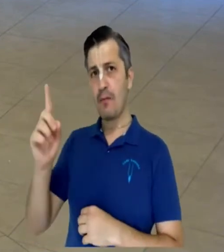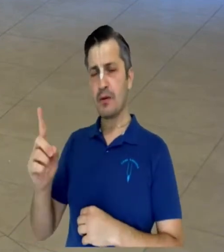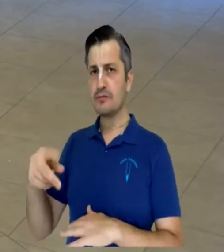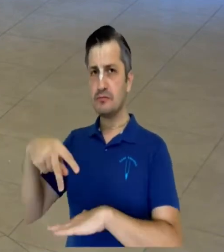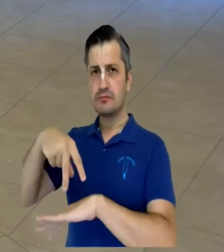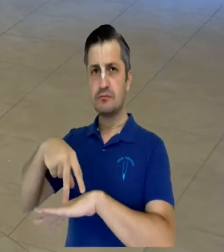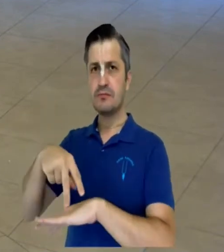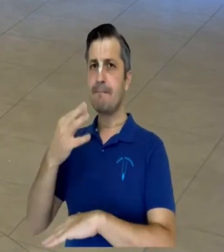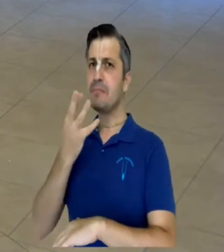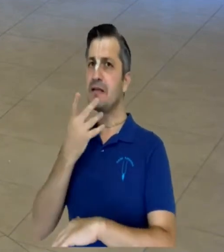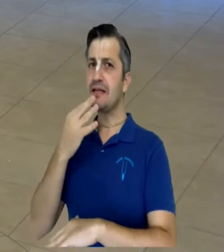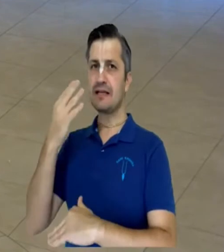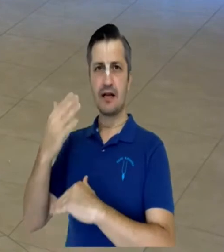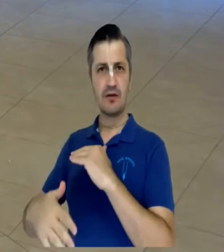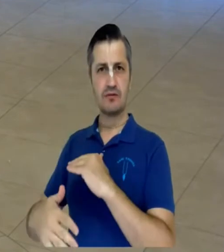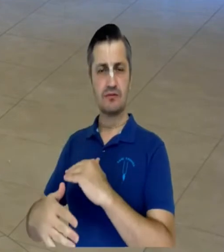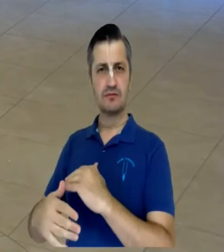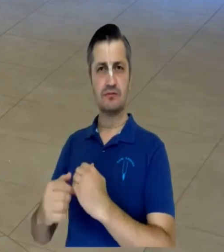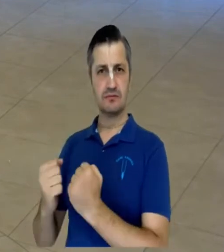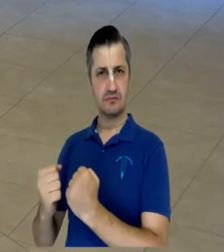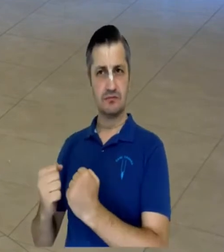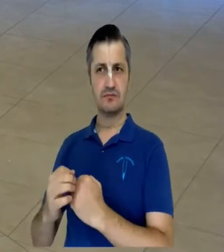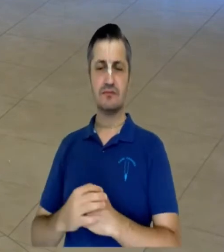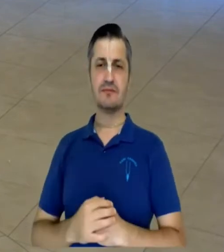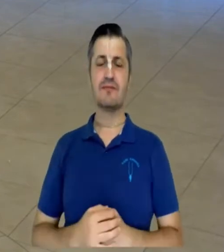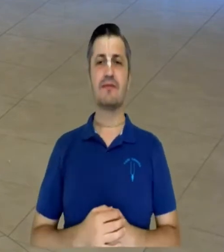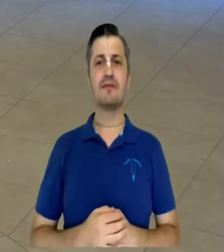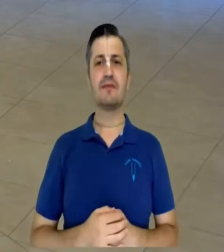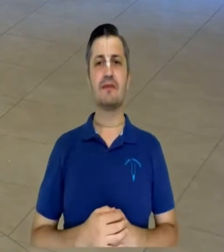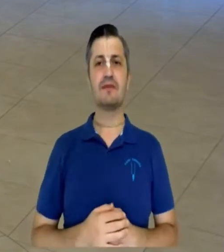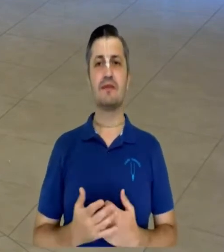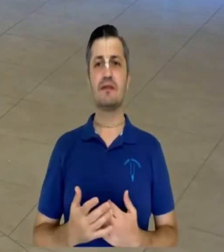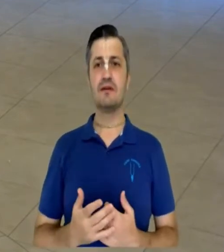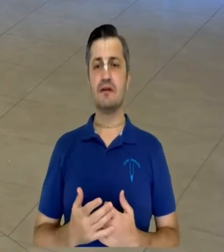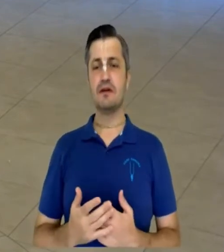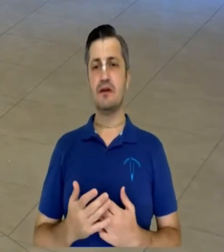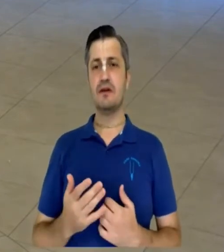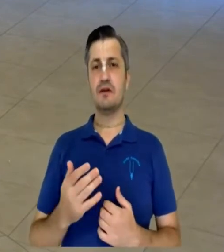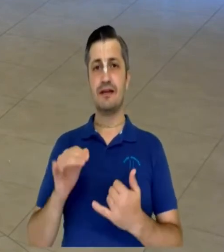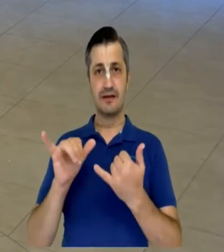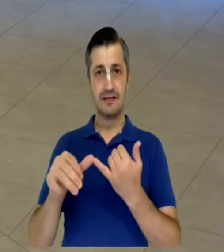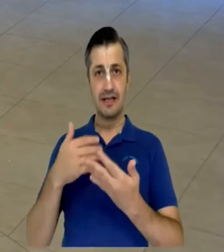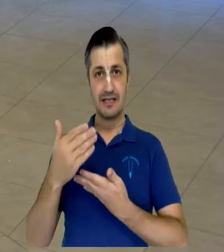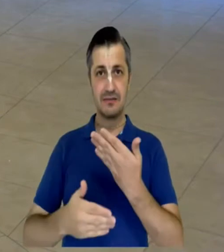Krishna explains that out of all of these living entities that he's mentioned previously,